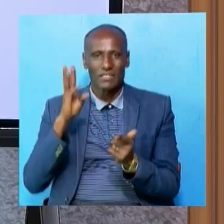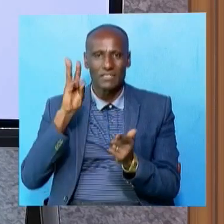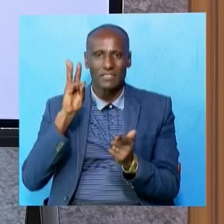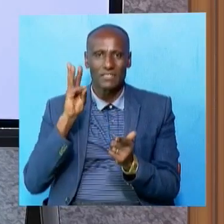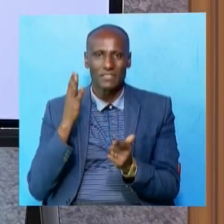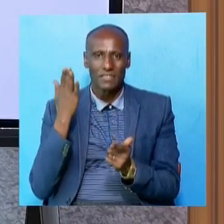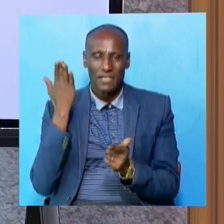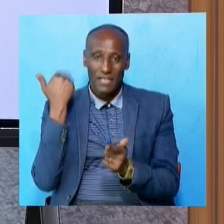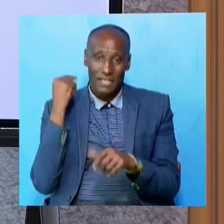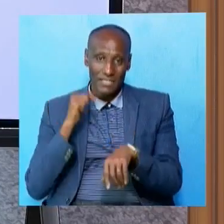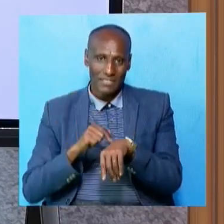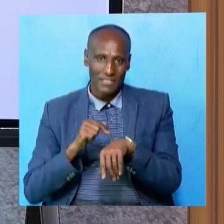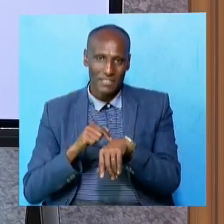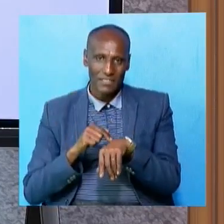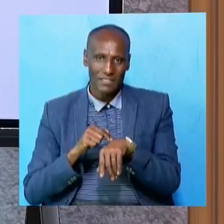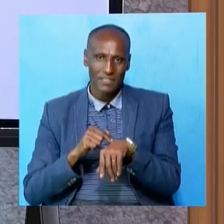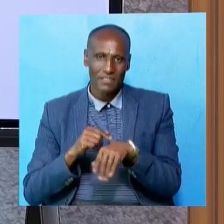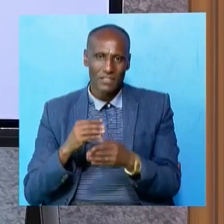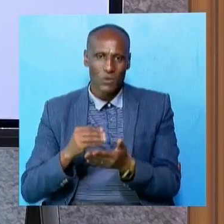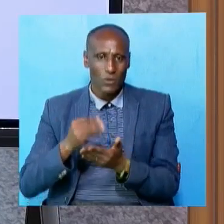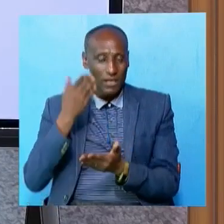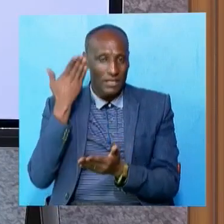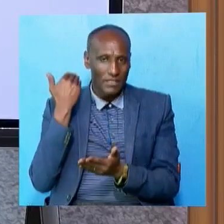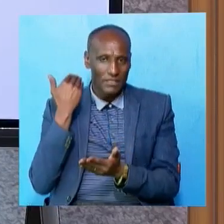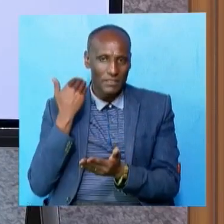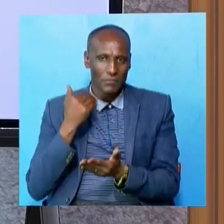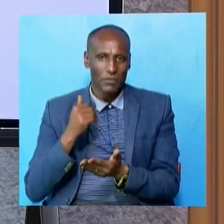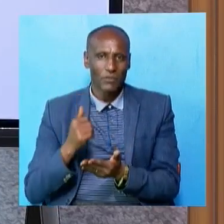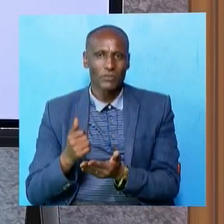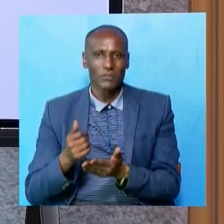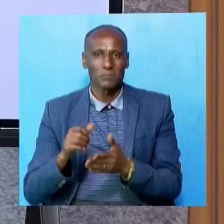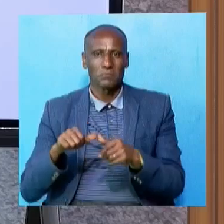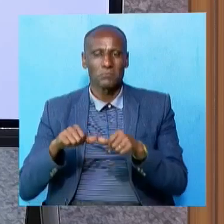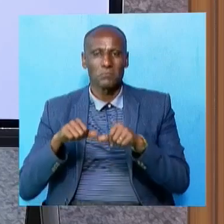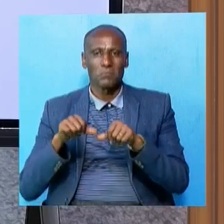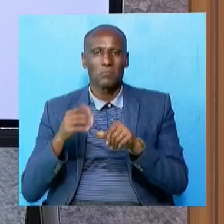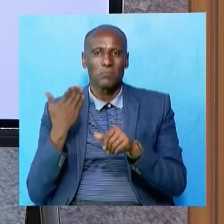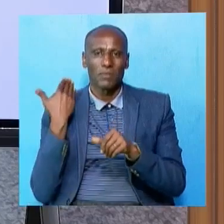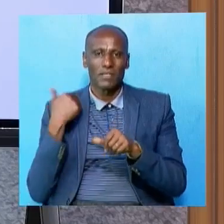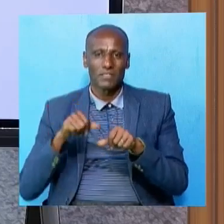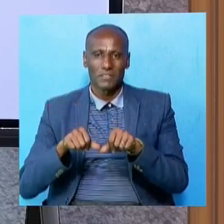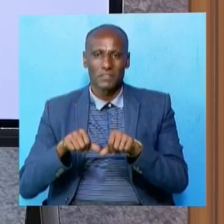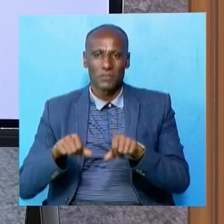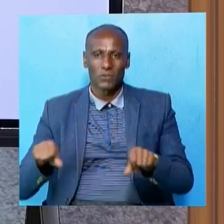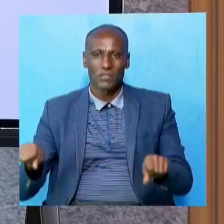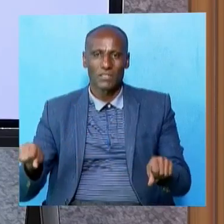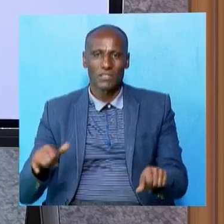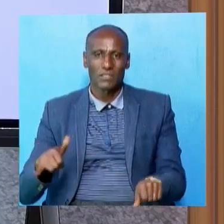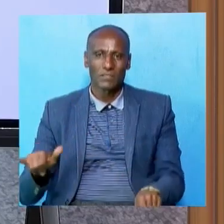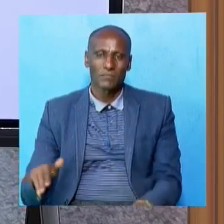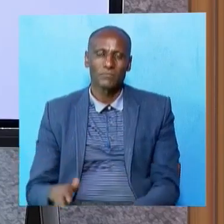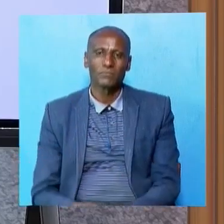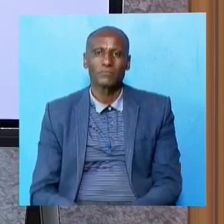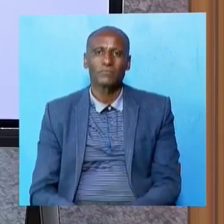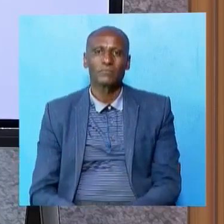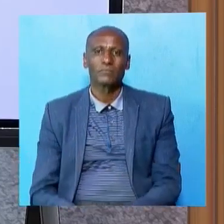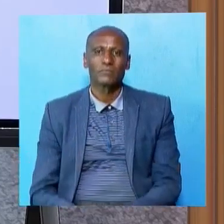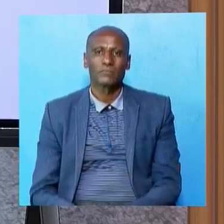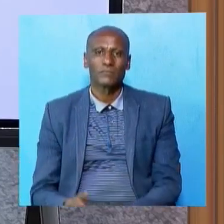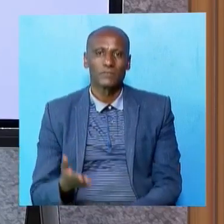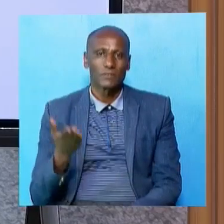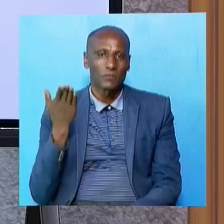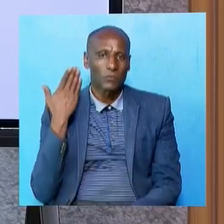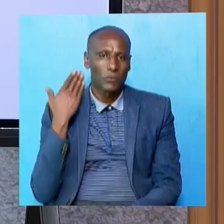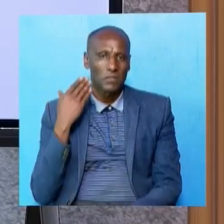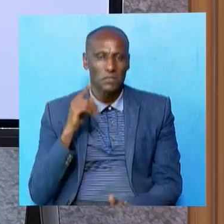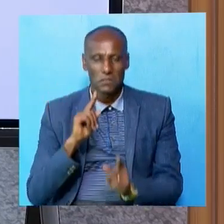Last time, we learned about the past continuous. Do you remember what we have talked